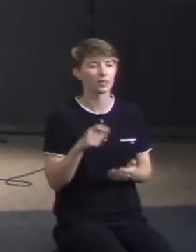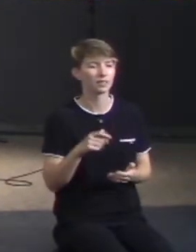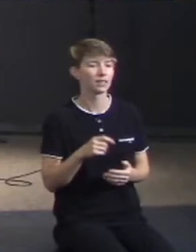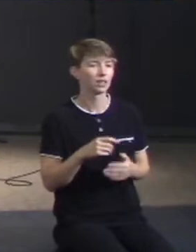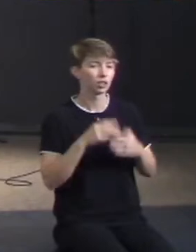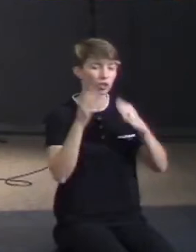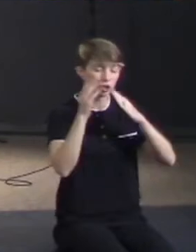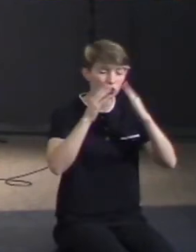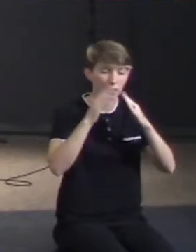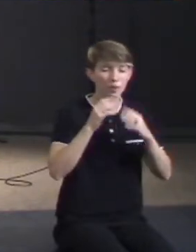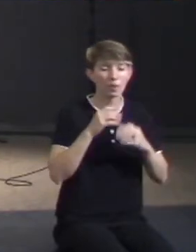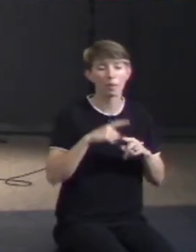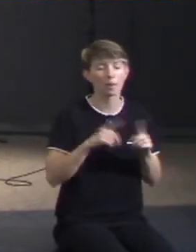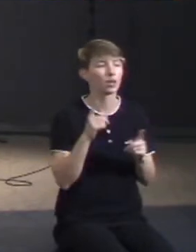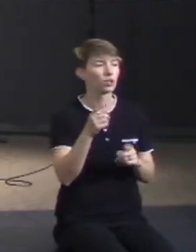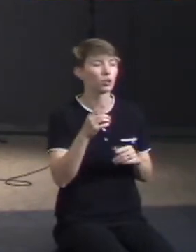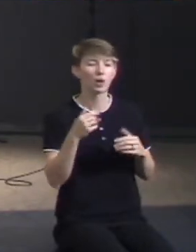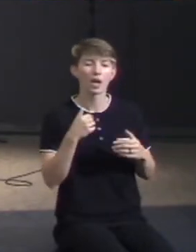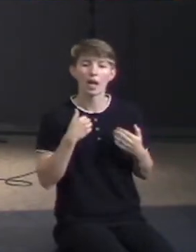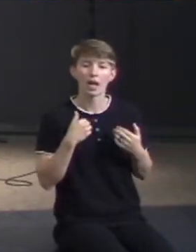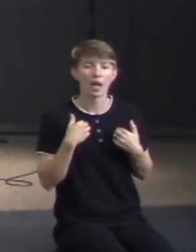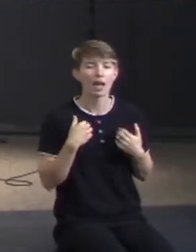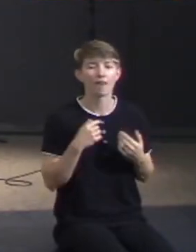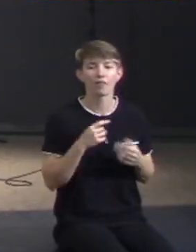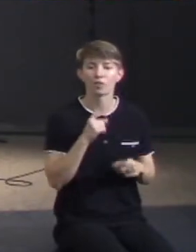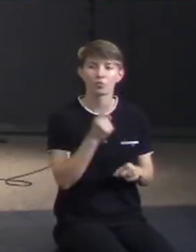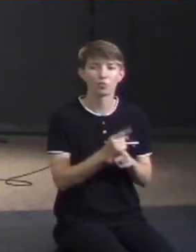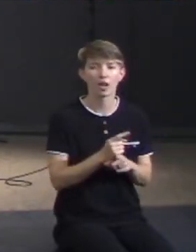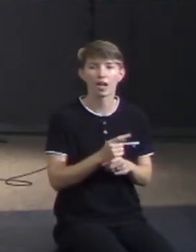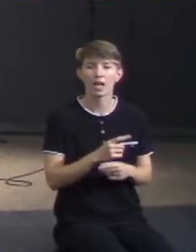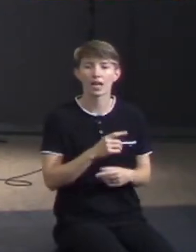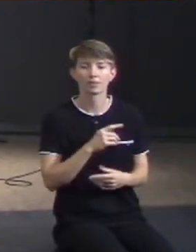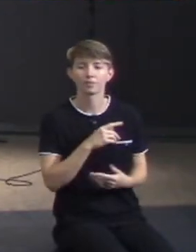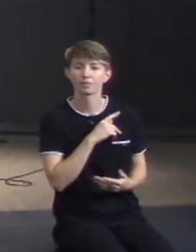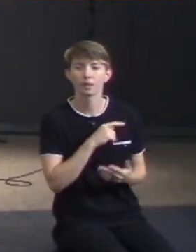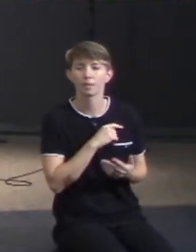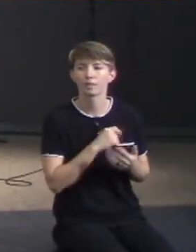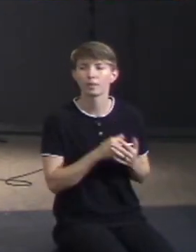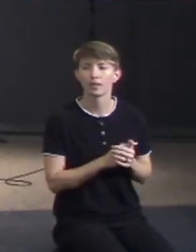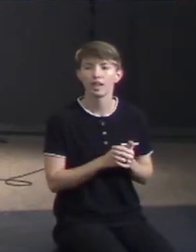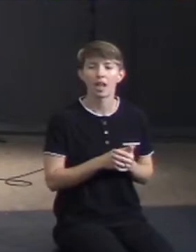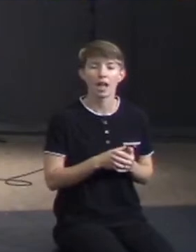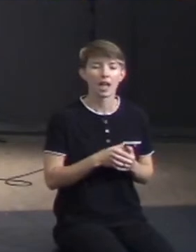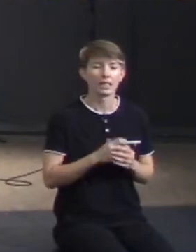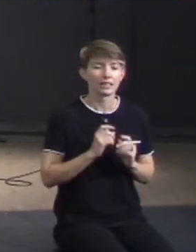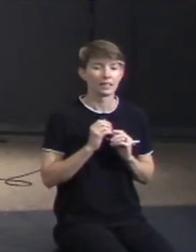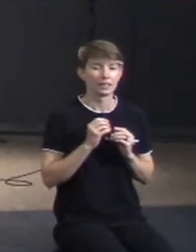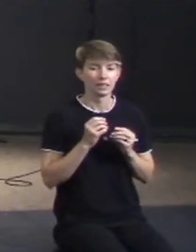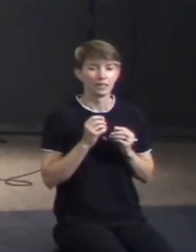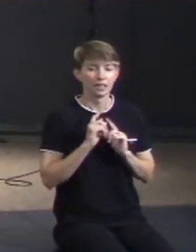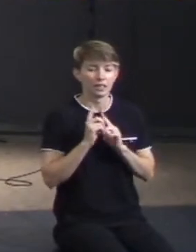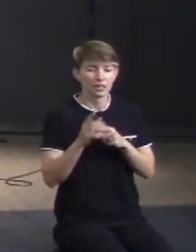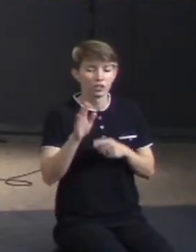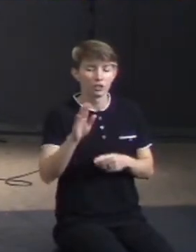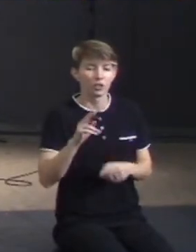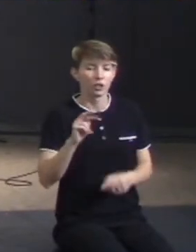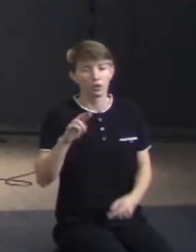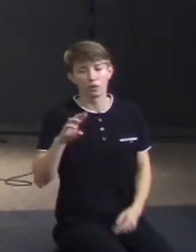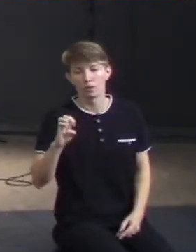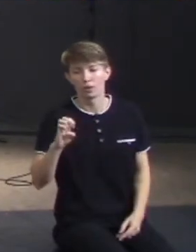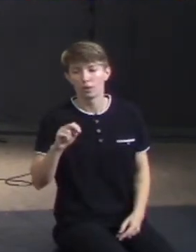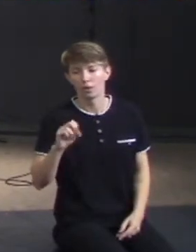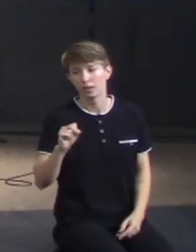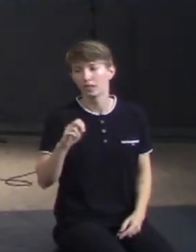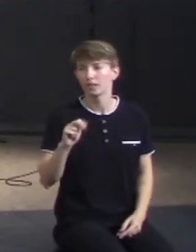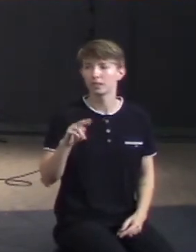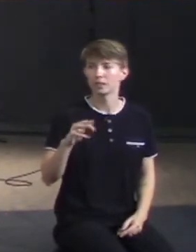trouble, but you have the right temperament. You could be great. I need you to send your resume. And so I did. I put myself out there. I was going to go for it.